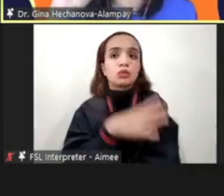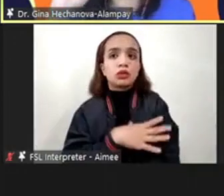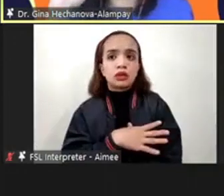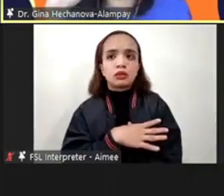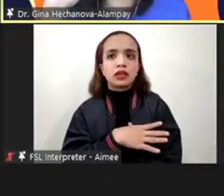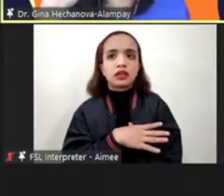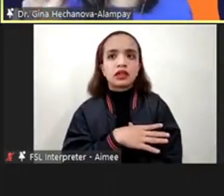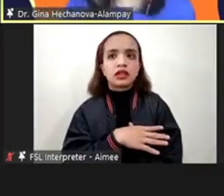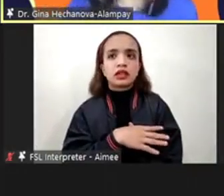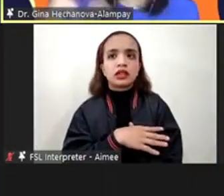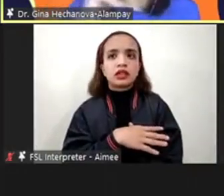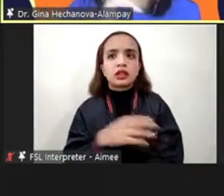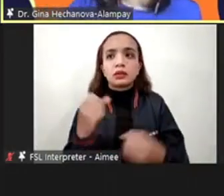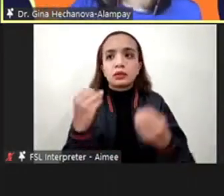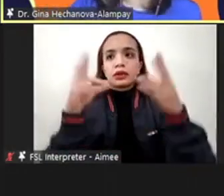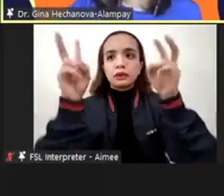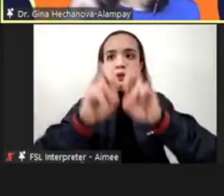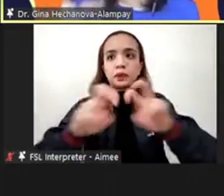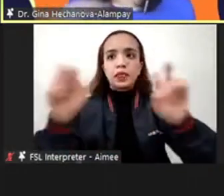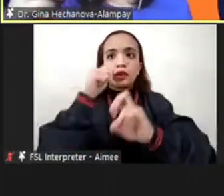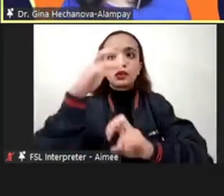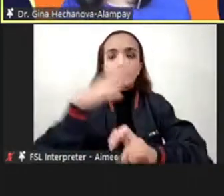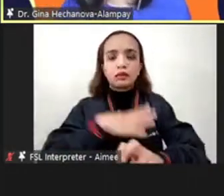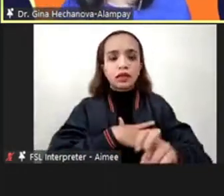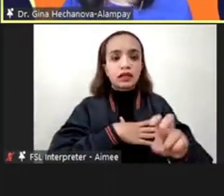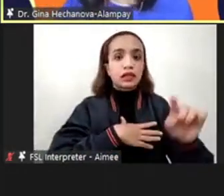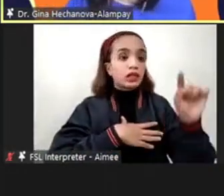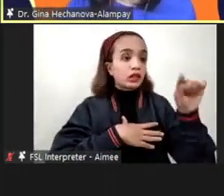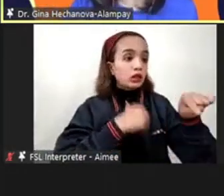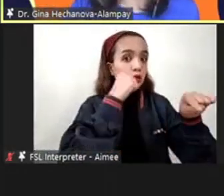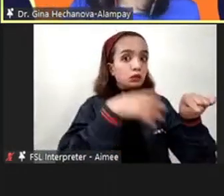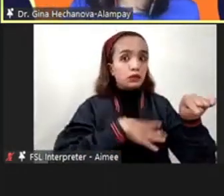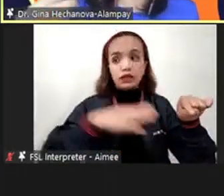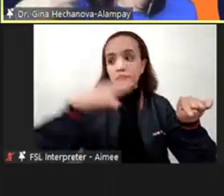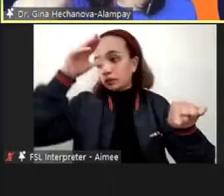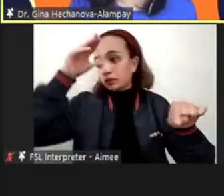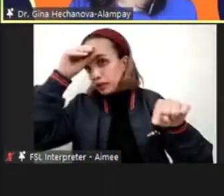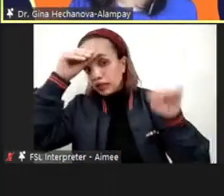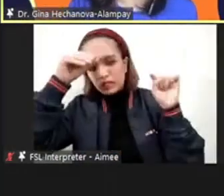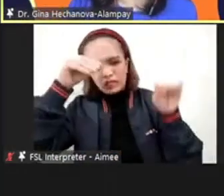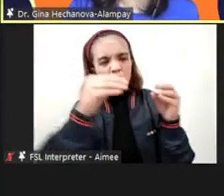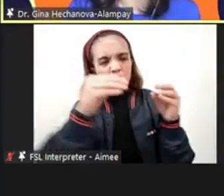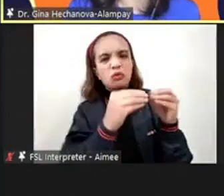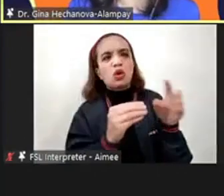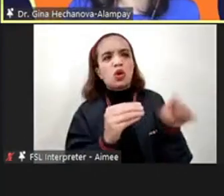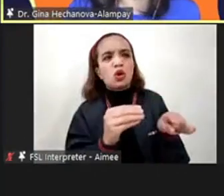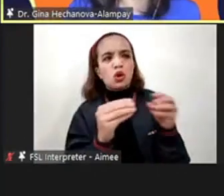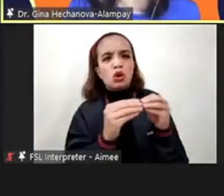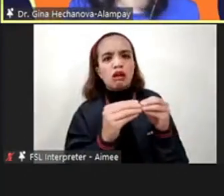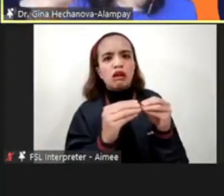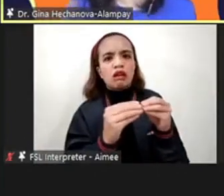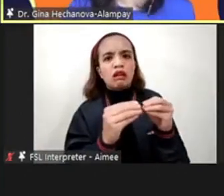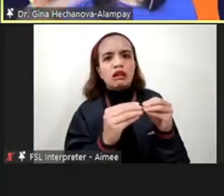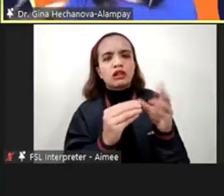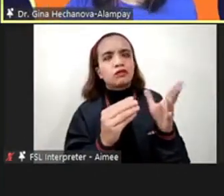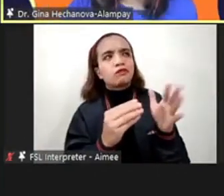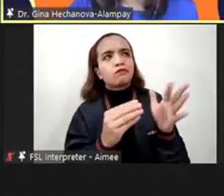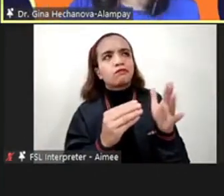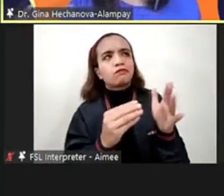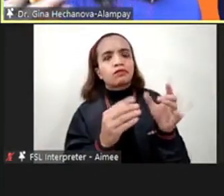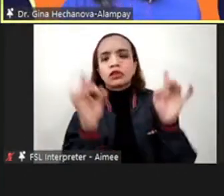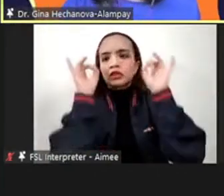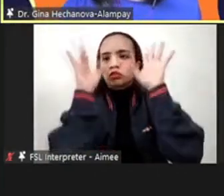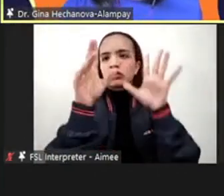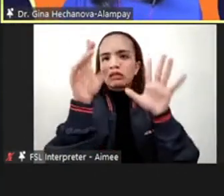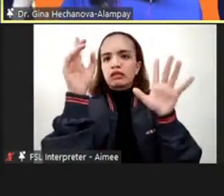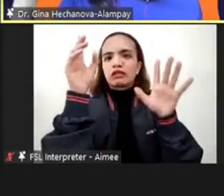of studies that women compared to men have a higher degree of mental health illness, or are more anxious